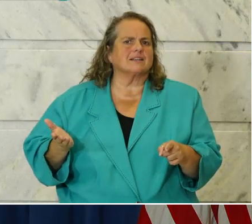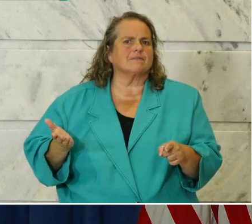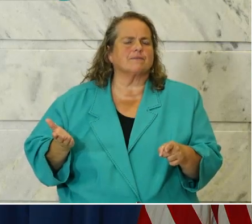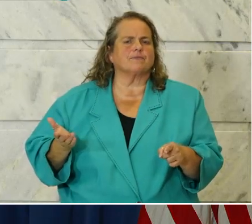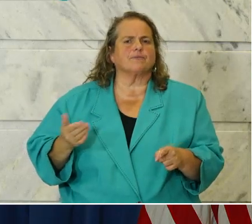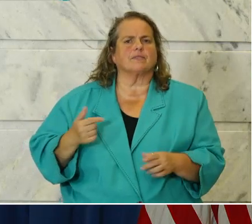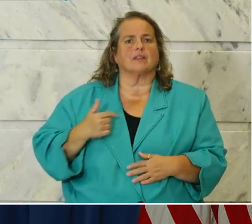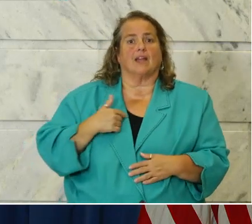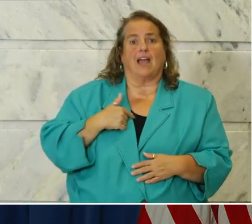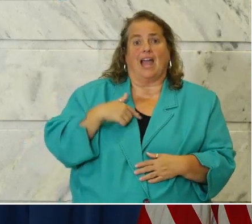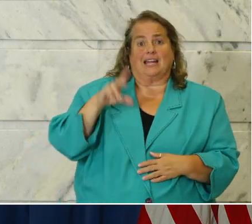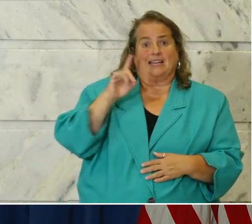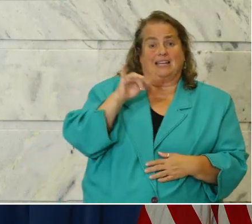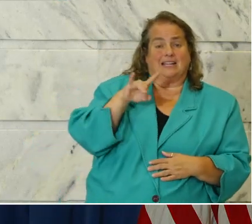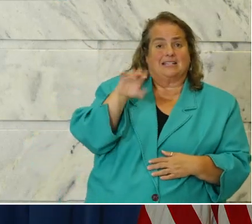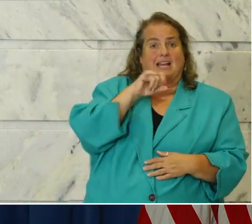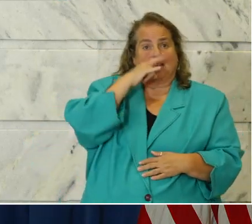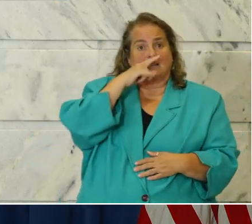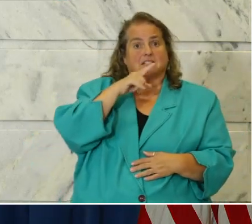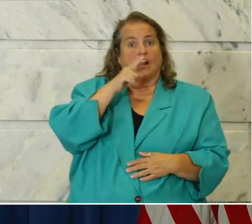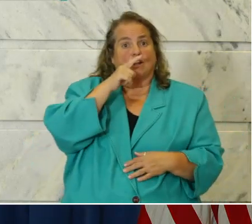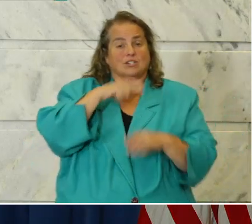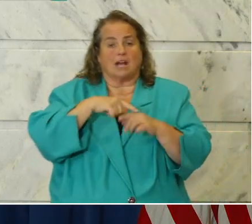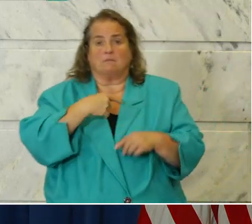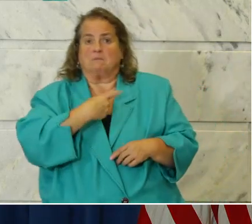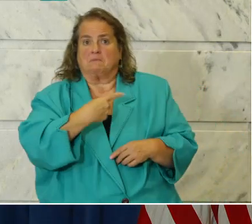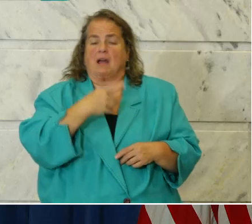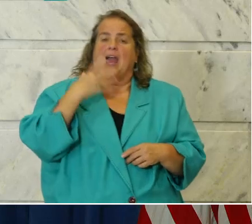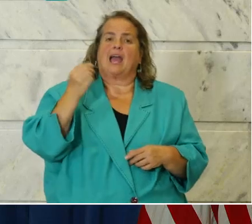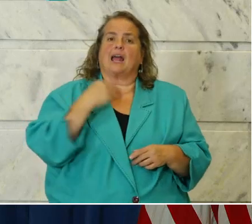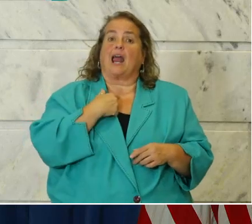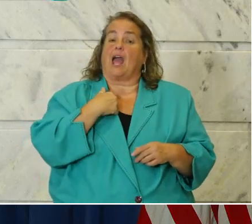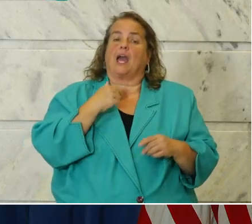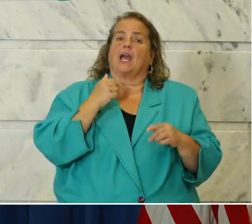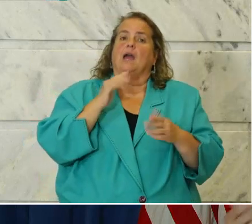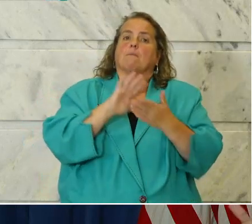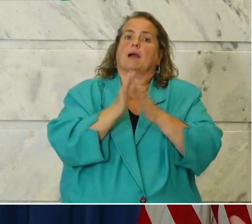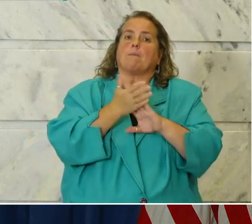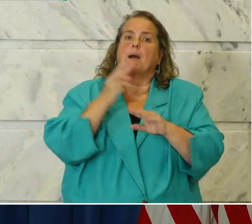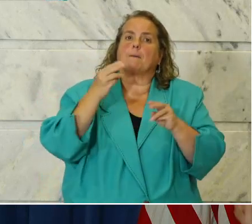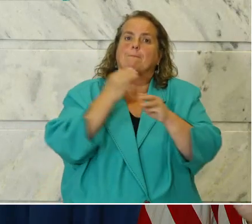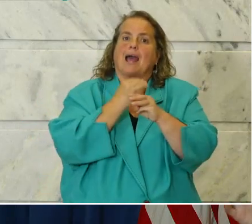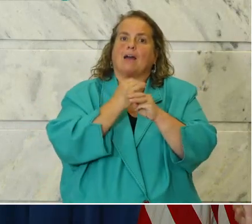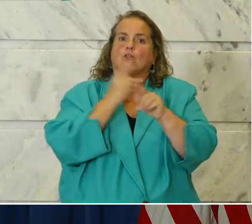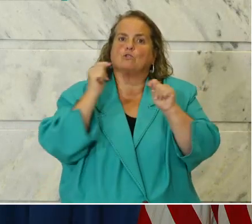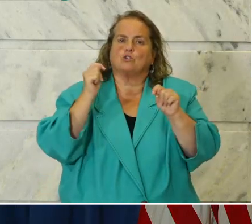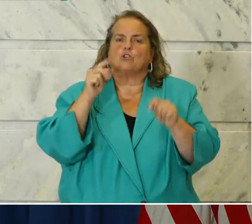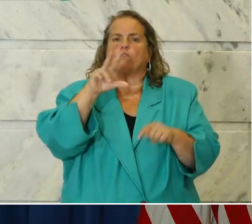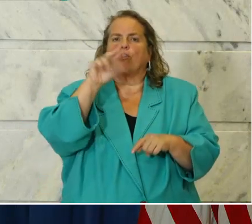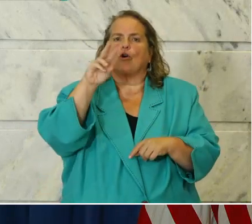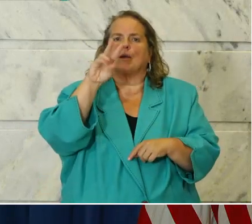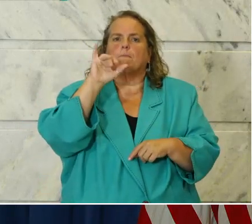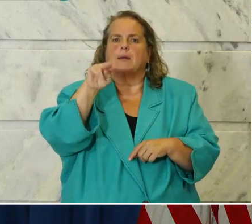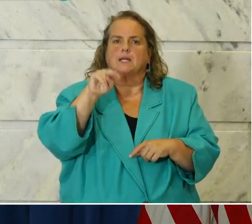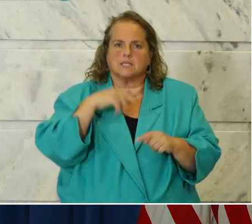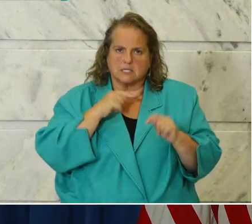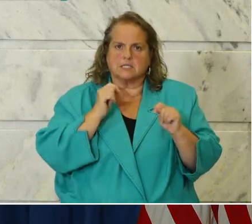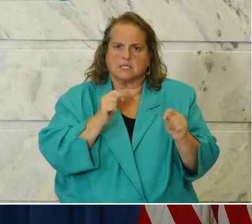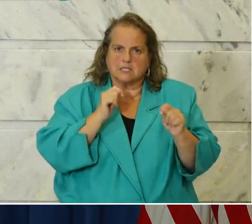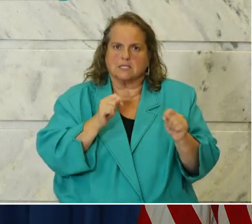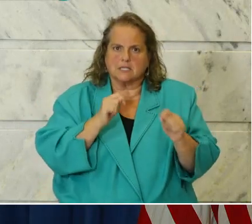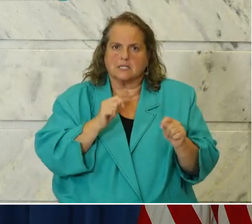lunch. It's just me in the office. And then I turn into math tutor for 30 minutes of my day when I pause being governor.